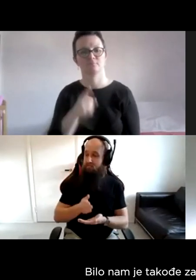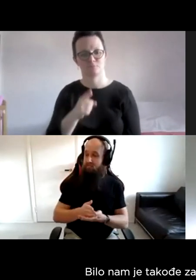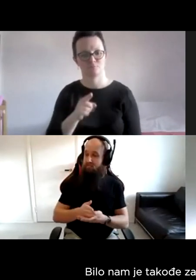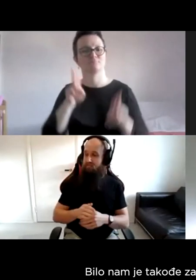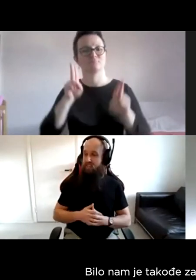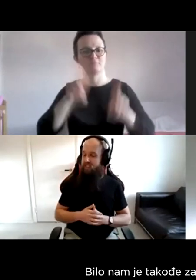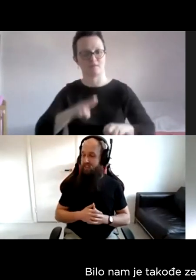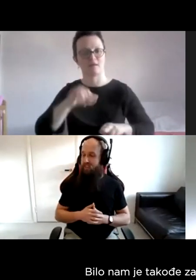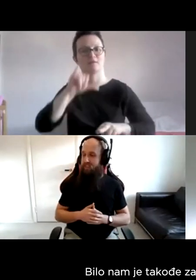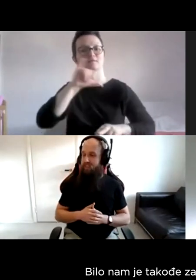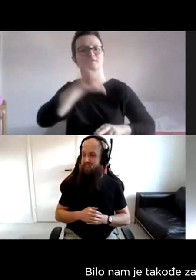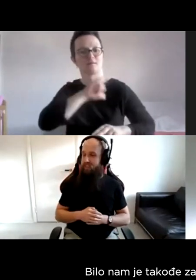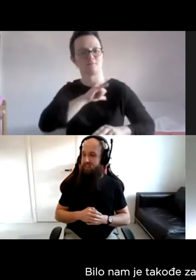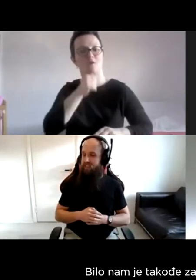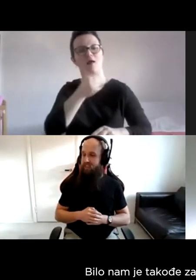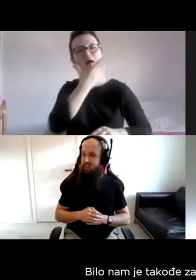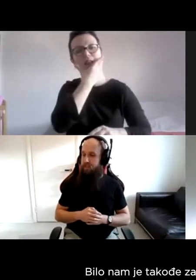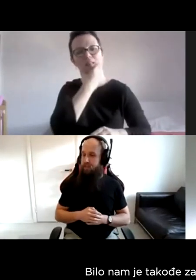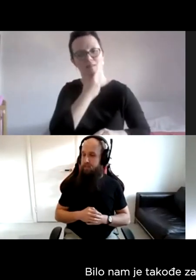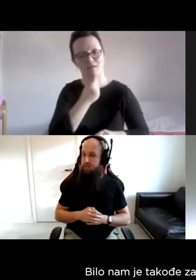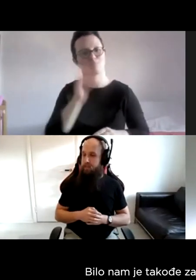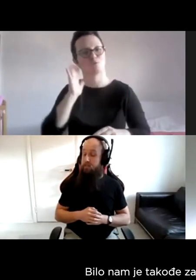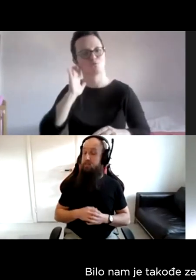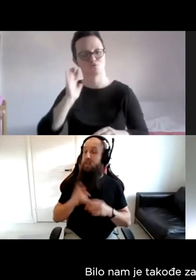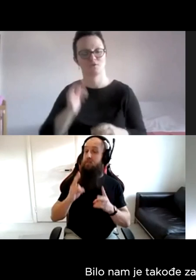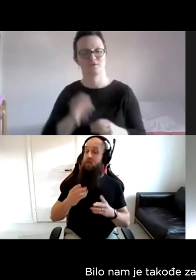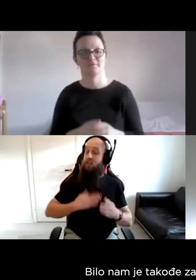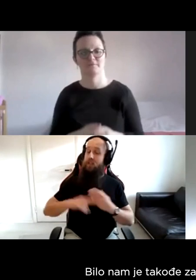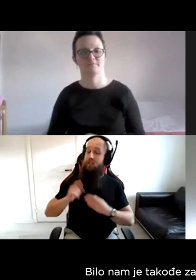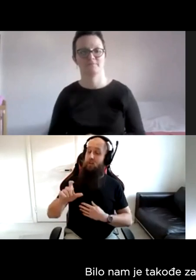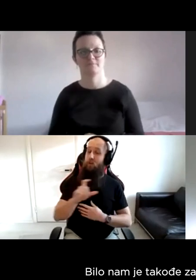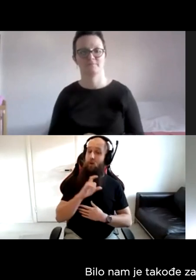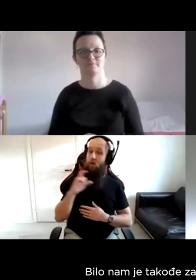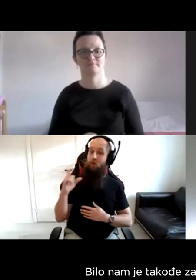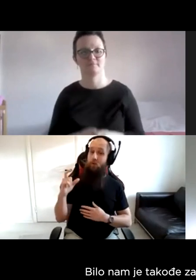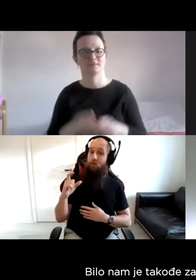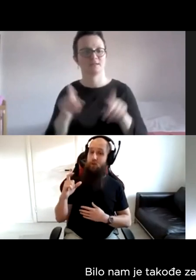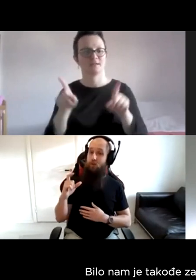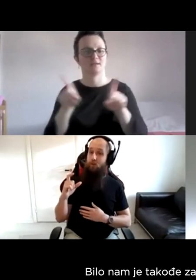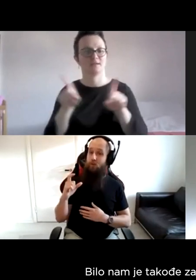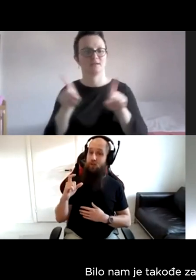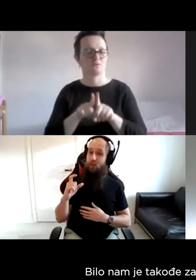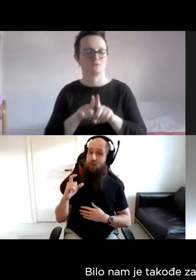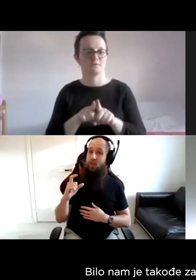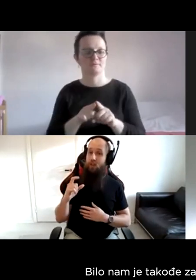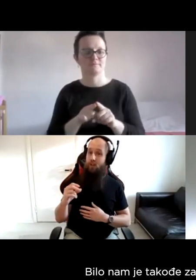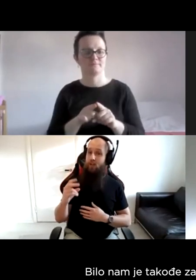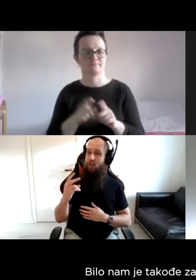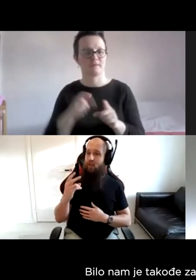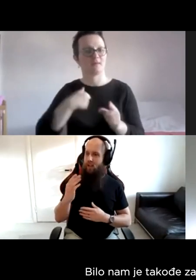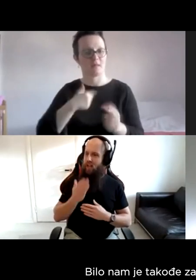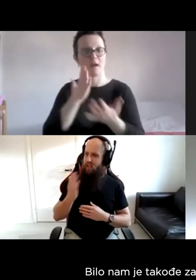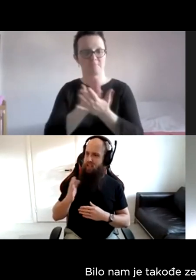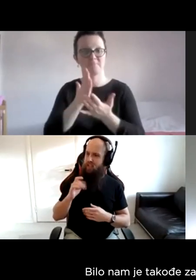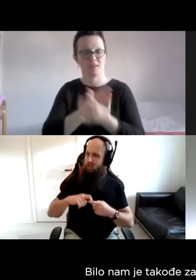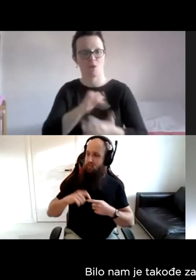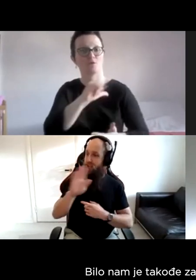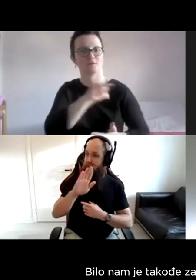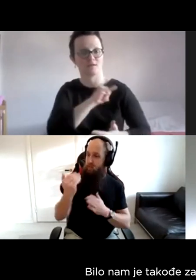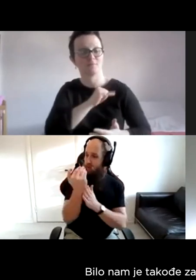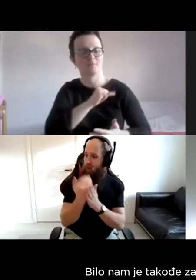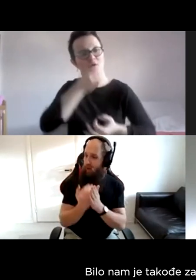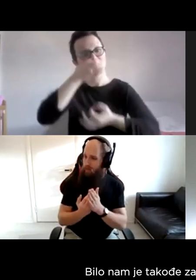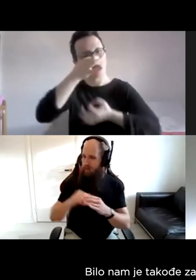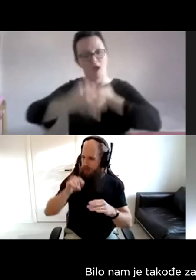It was very also interesting for us to look into your program in detail and learn both about the